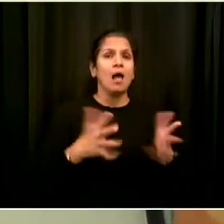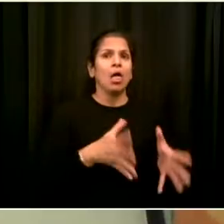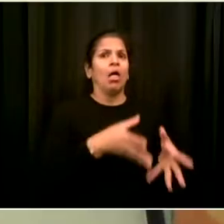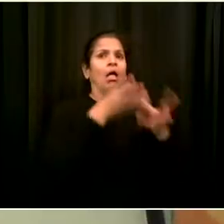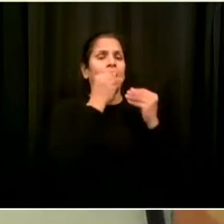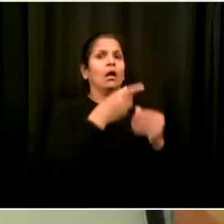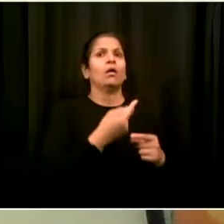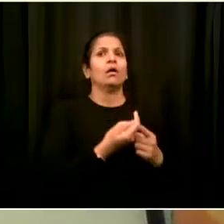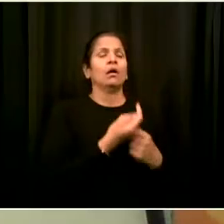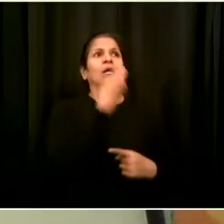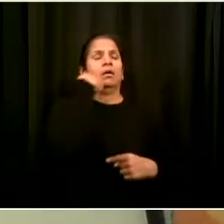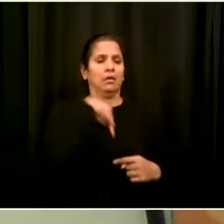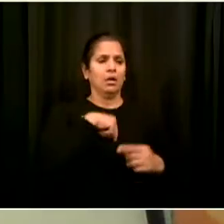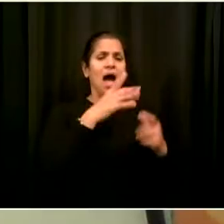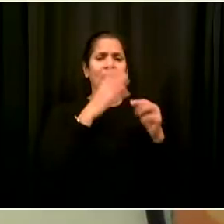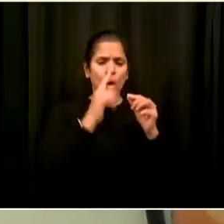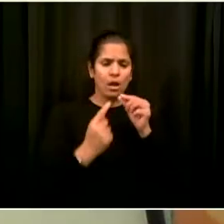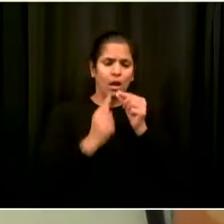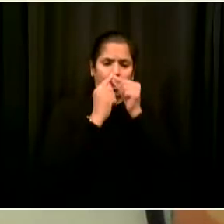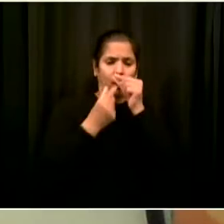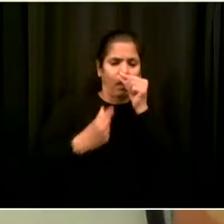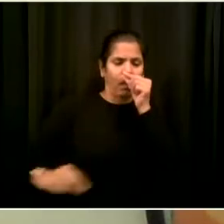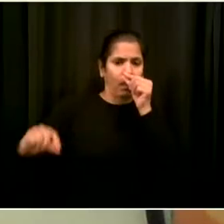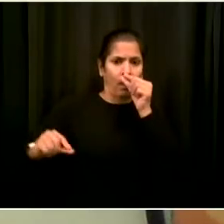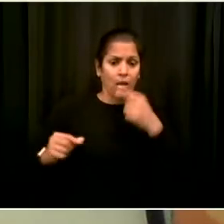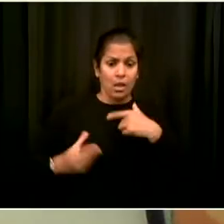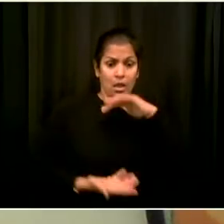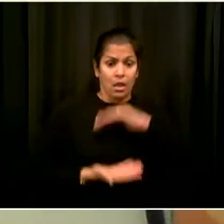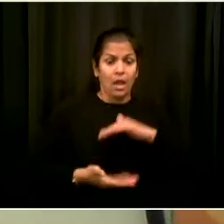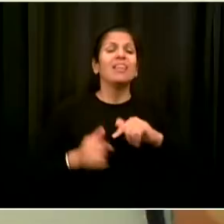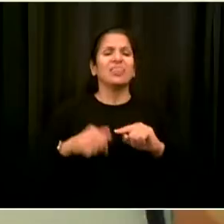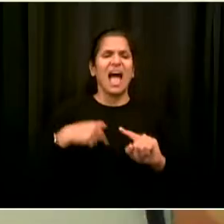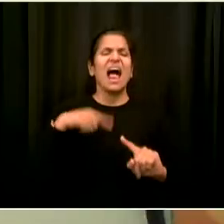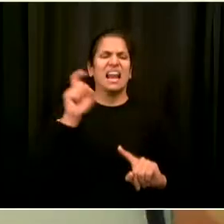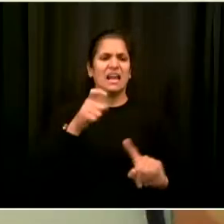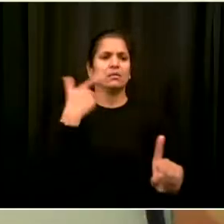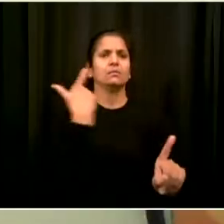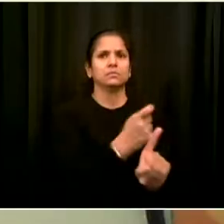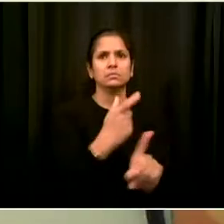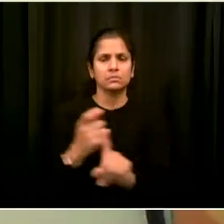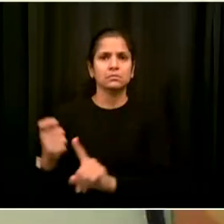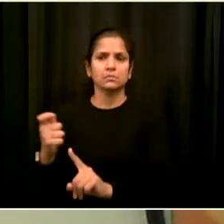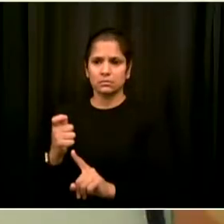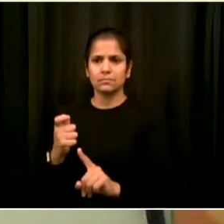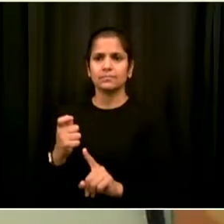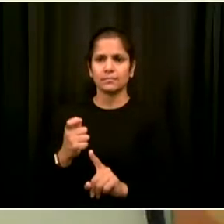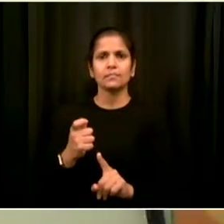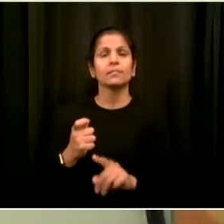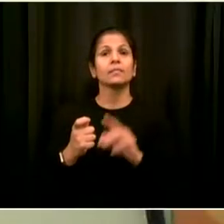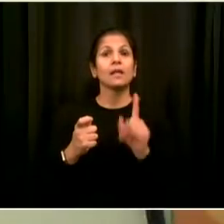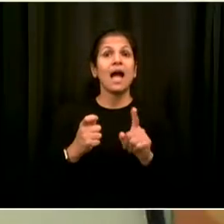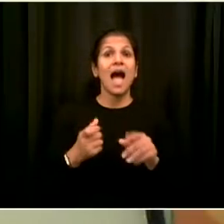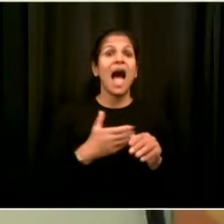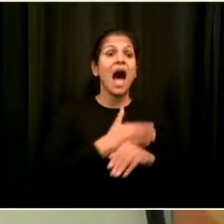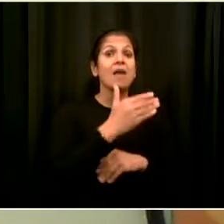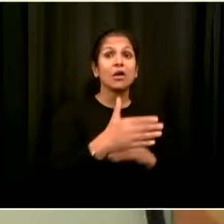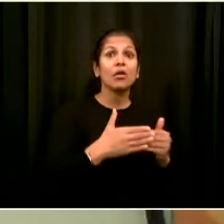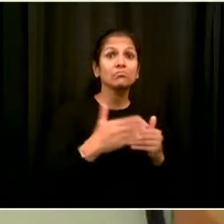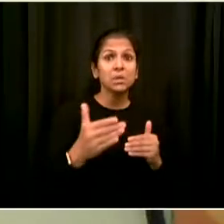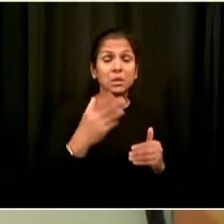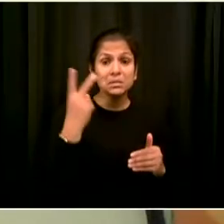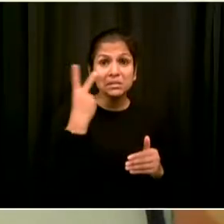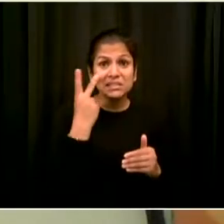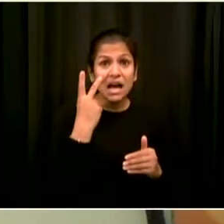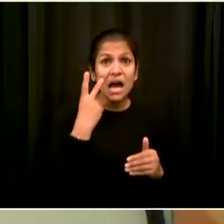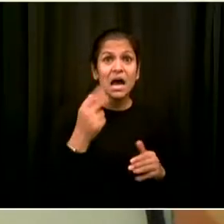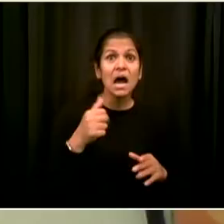with patient-facing functions. Beyond that, sir, we look forward in working with the Department of Health and Mental Hygiene to